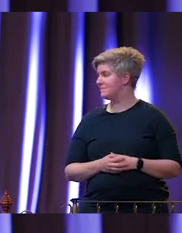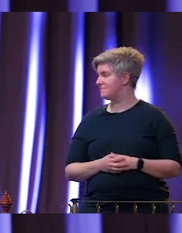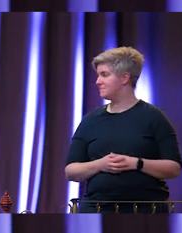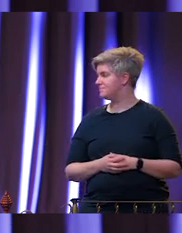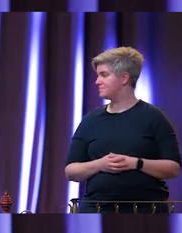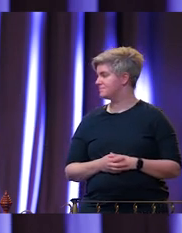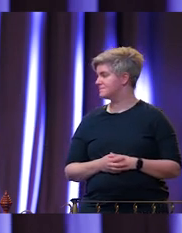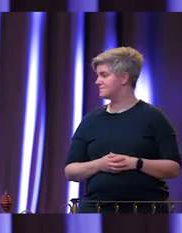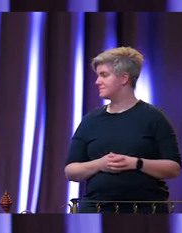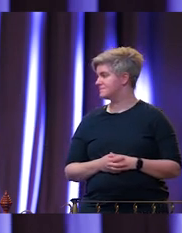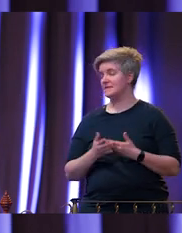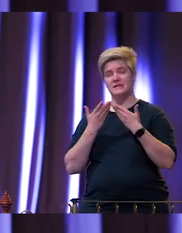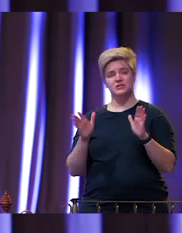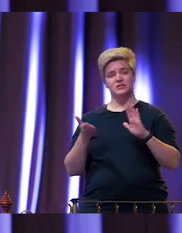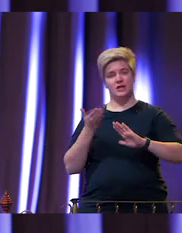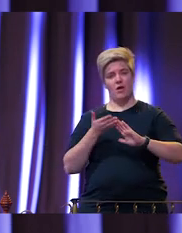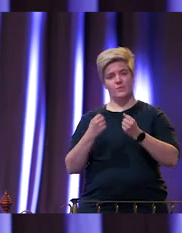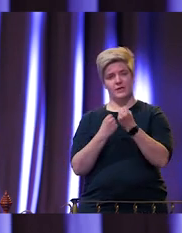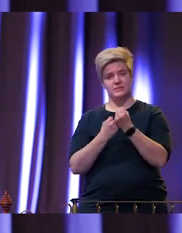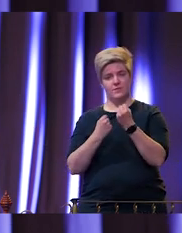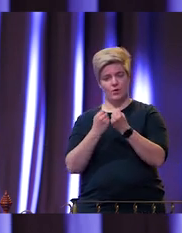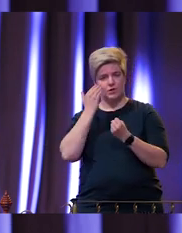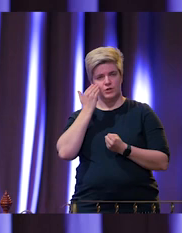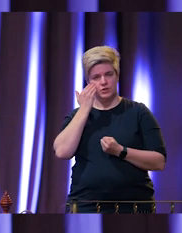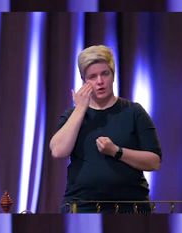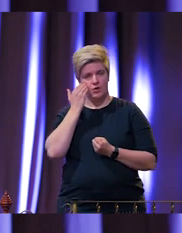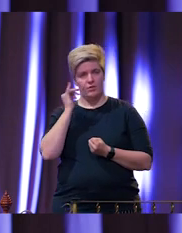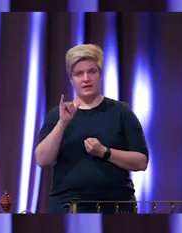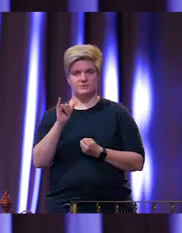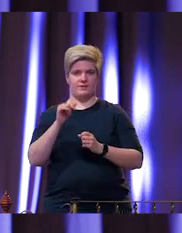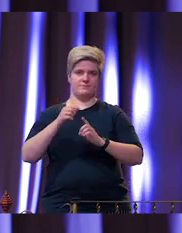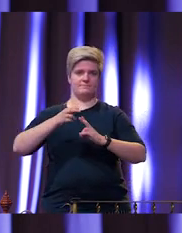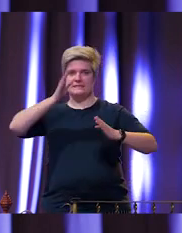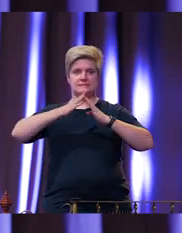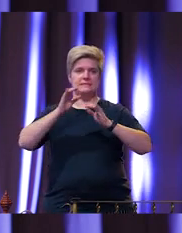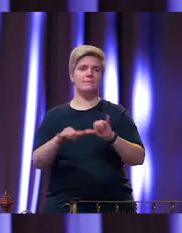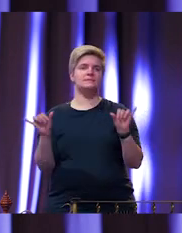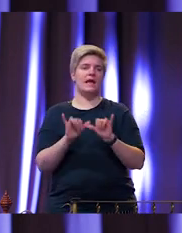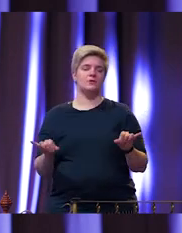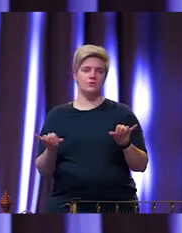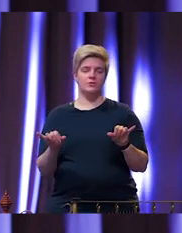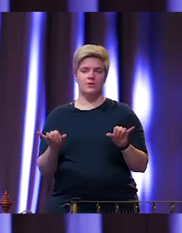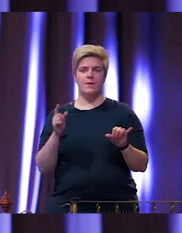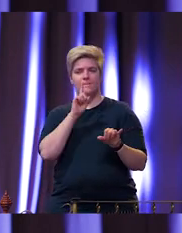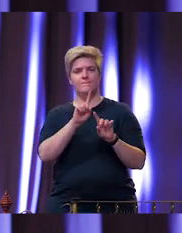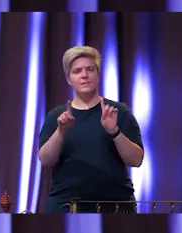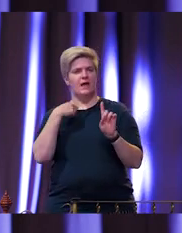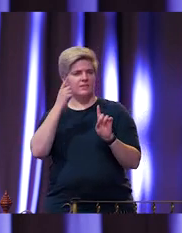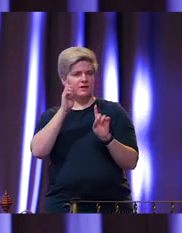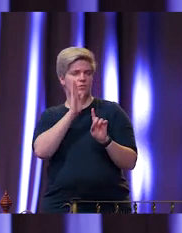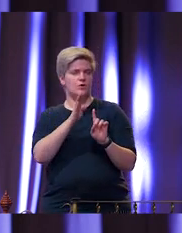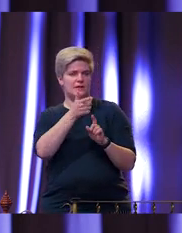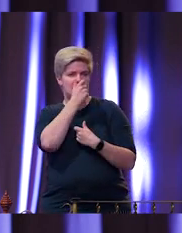So general operating support, you know, we know it's the golden standard, but it'd be interesting, I think, for folks to hear like